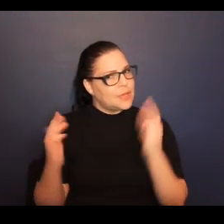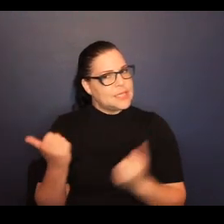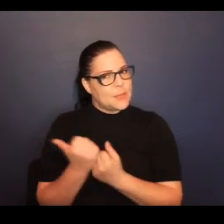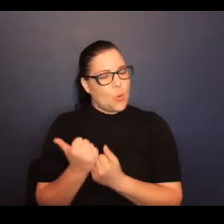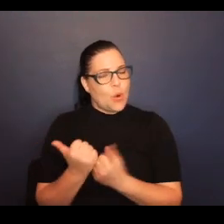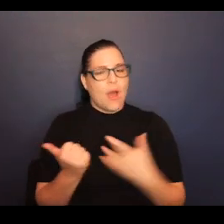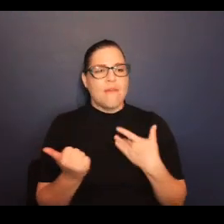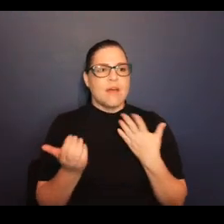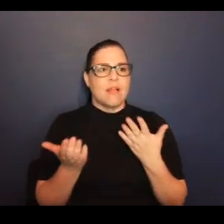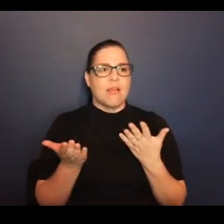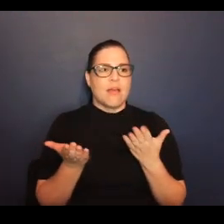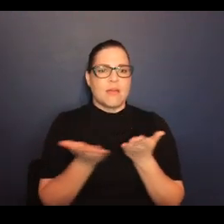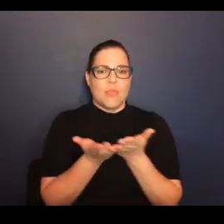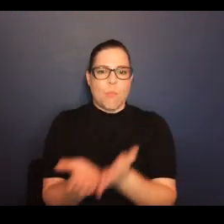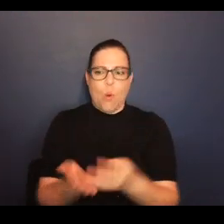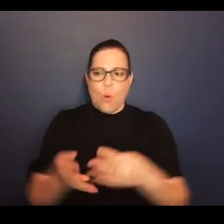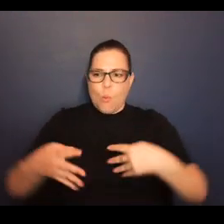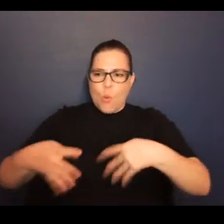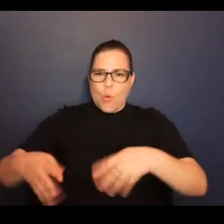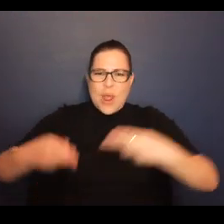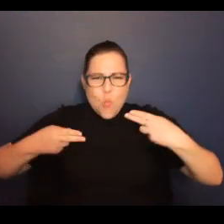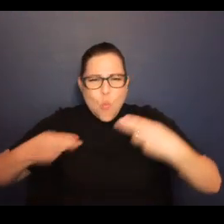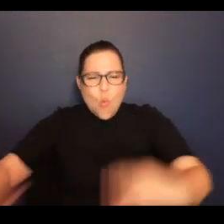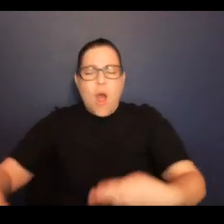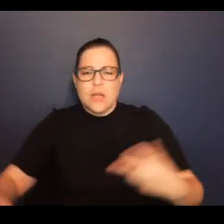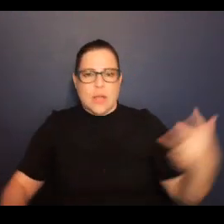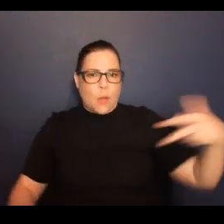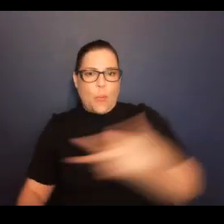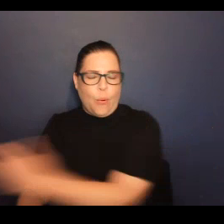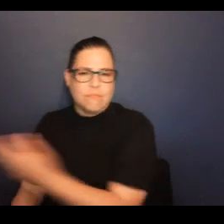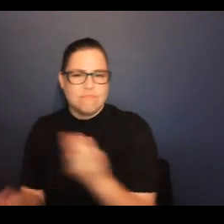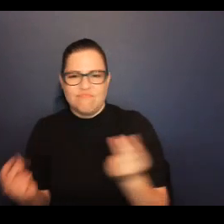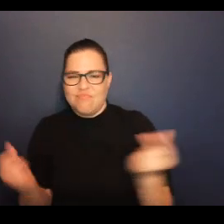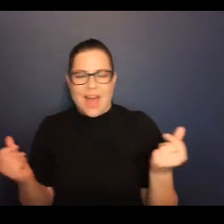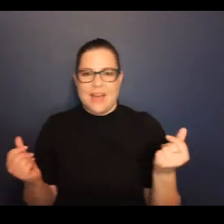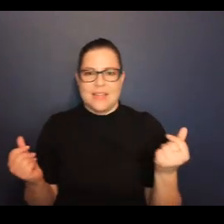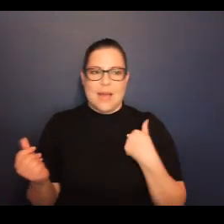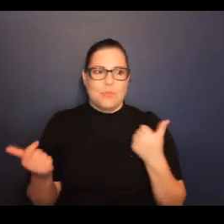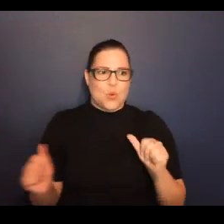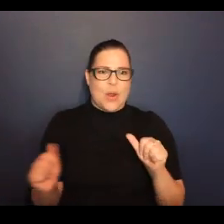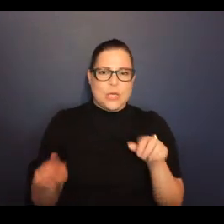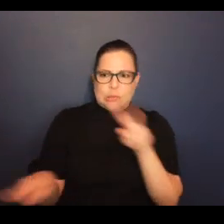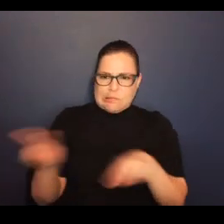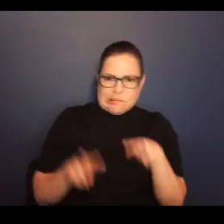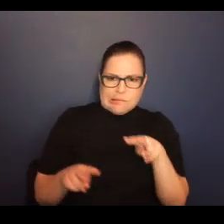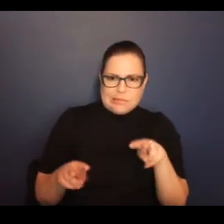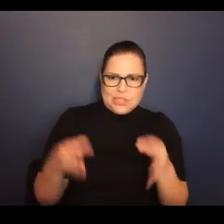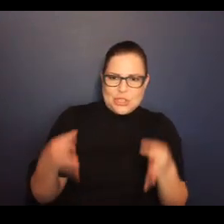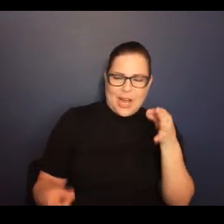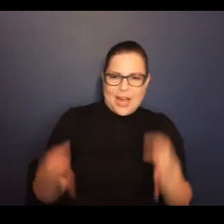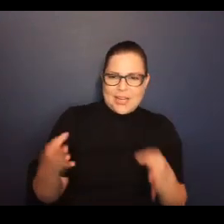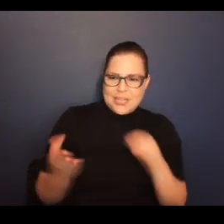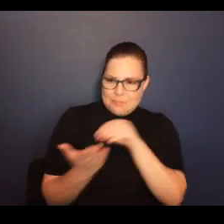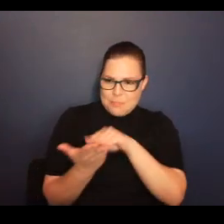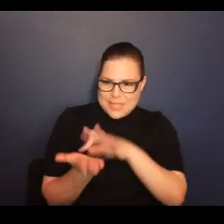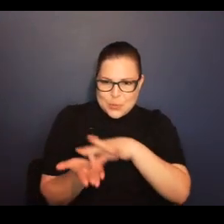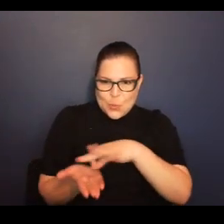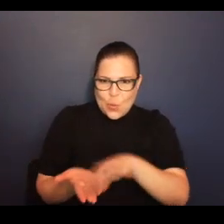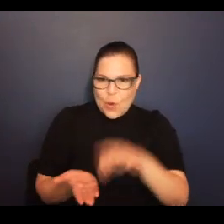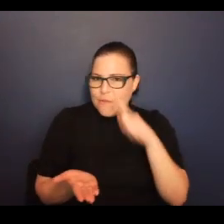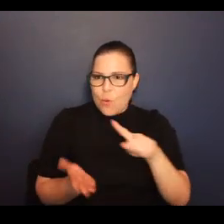rush. I don't know if you've noticed, but the yes. boats were kind of rushing by, and yes. here I am trying to judge them and give them a score for these